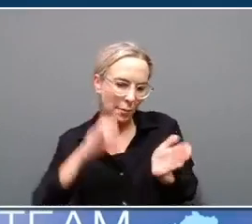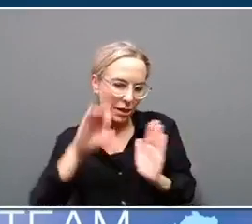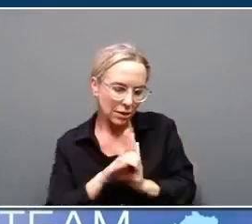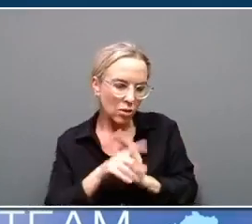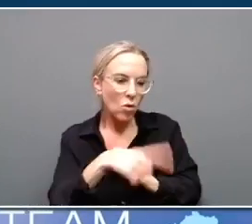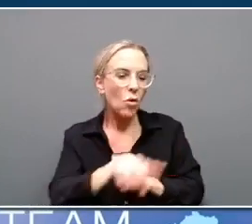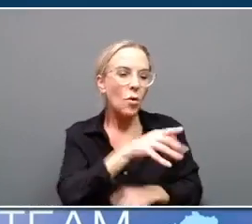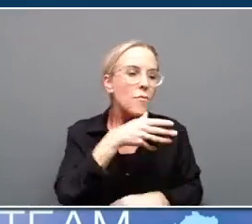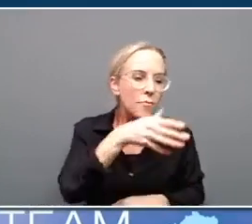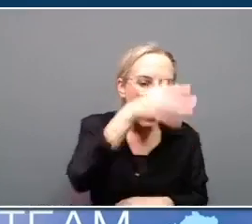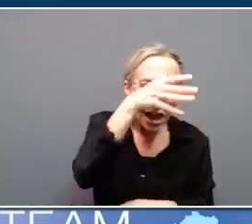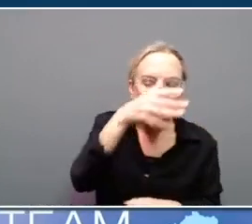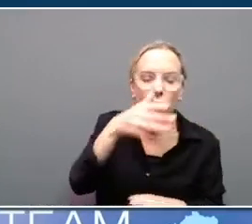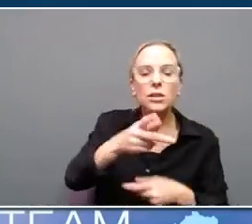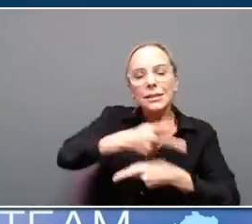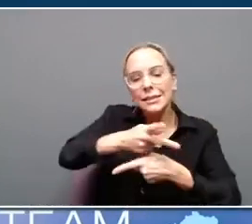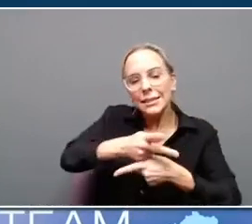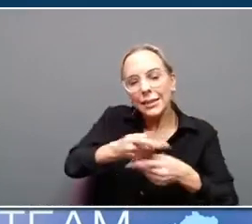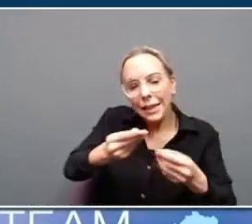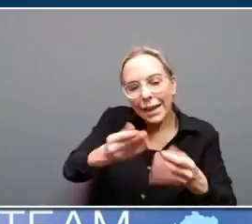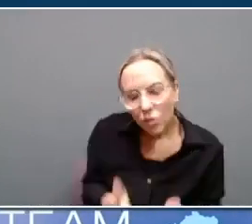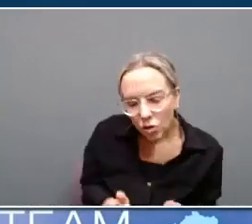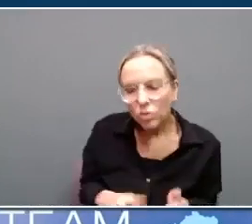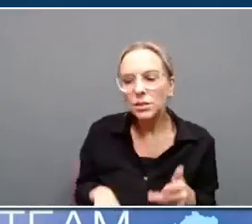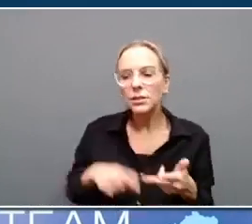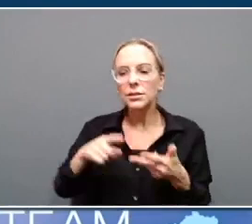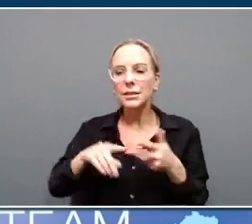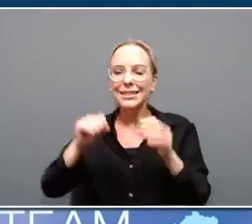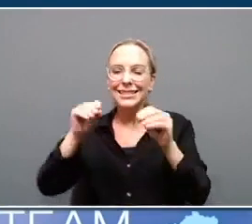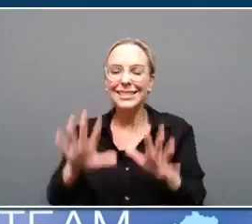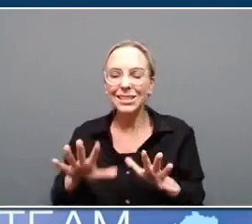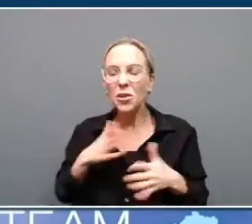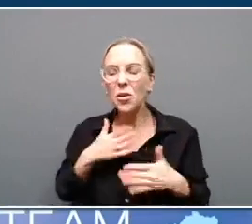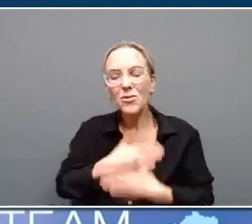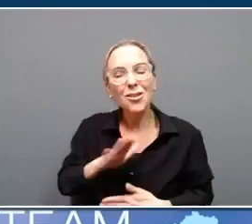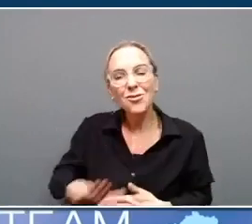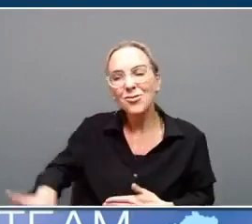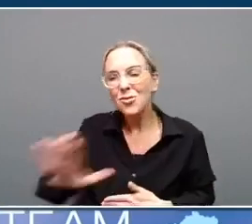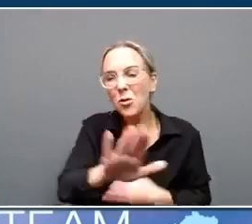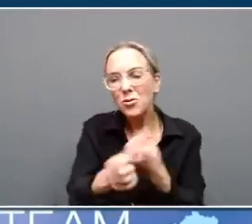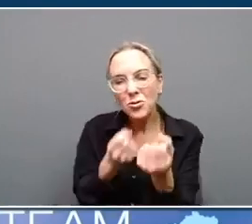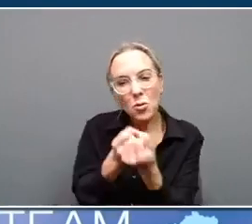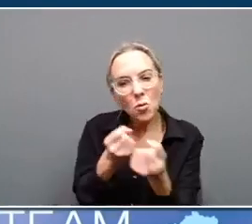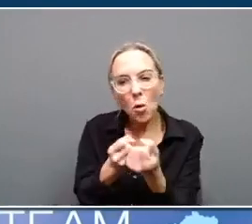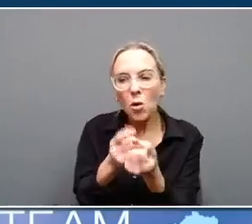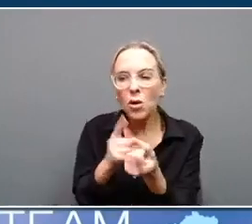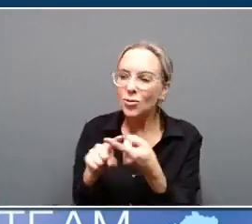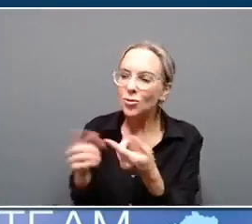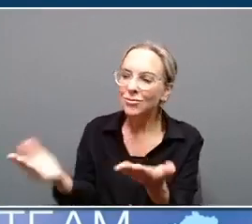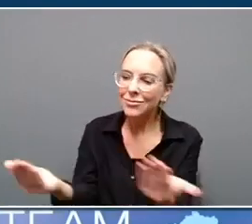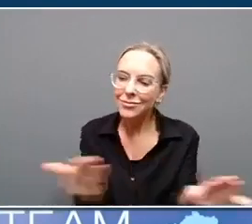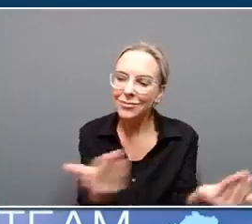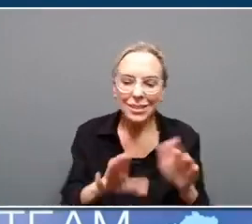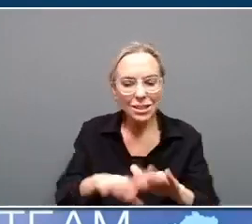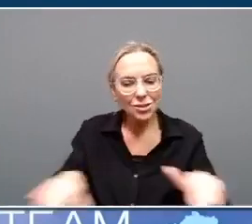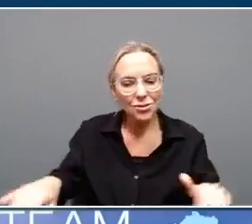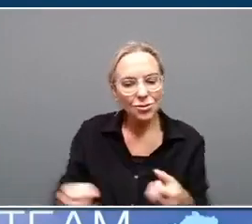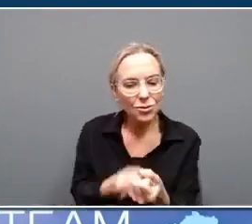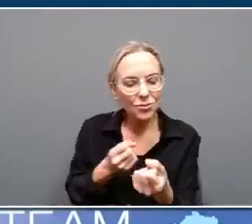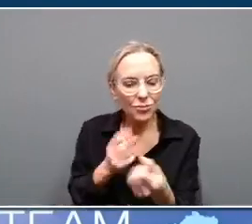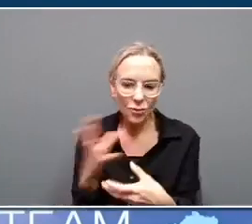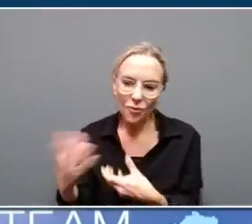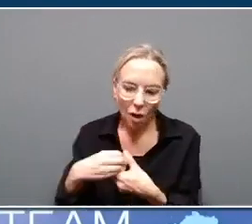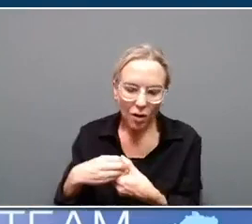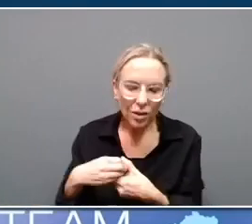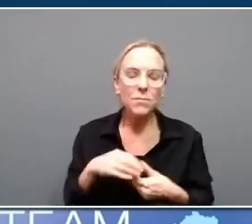teachers, we really appreciate your support in helping children get involved in this important day. Here's how the artwork should be